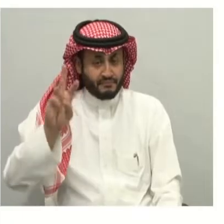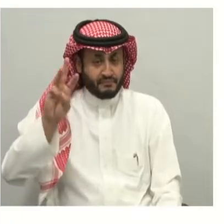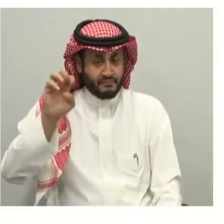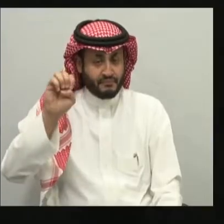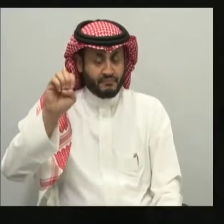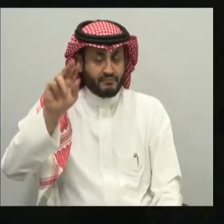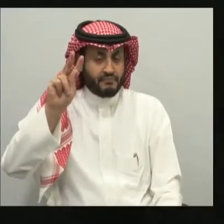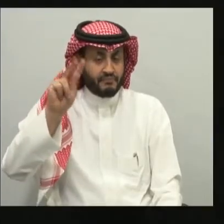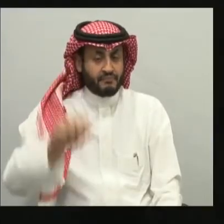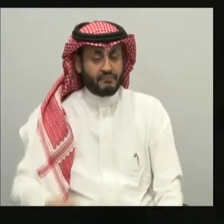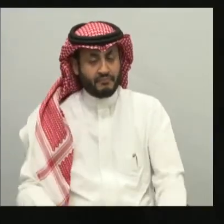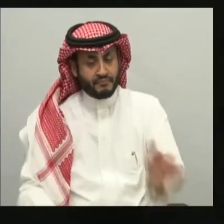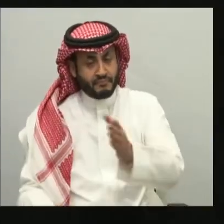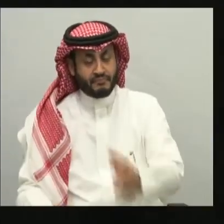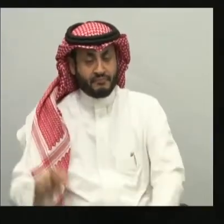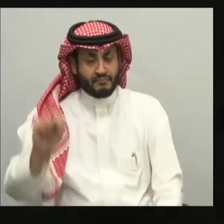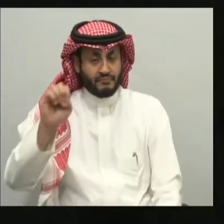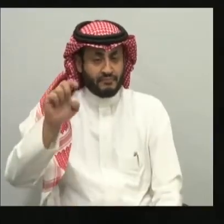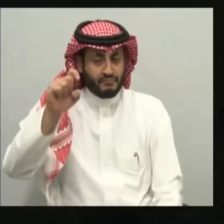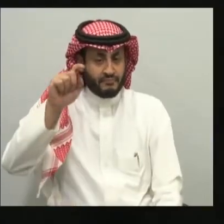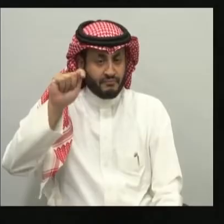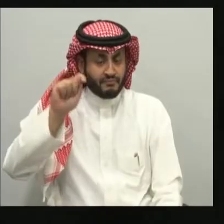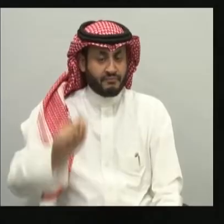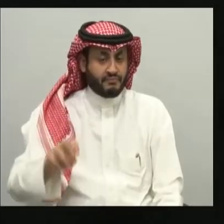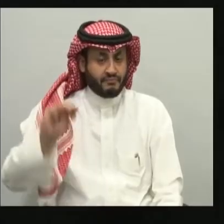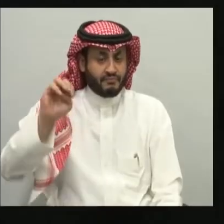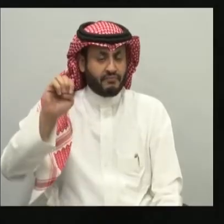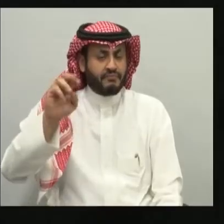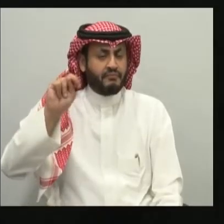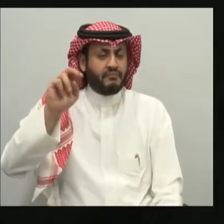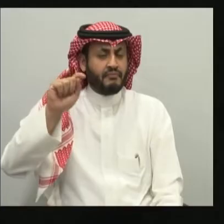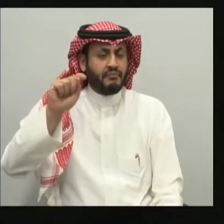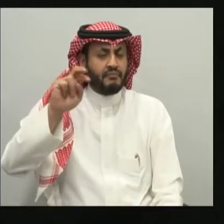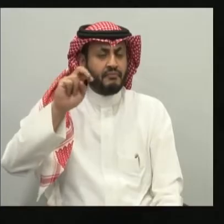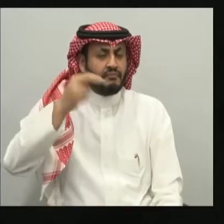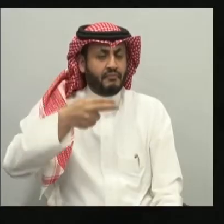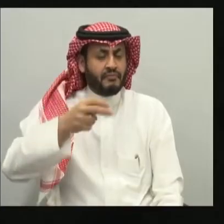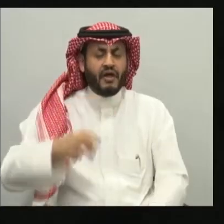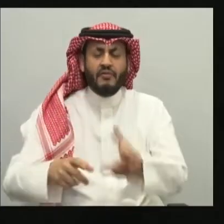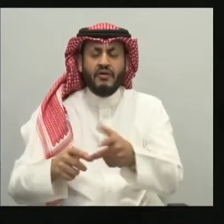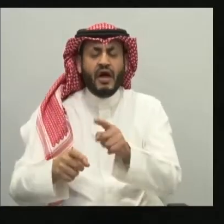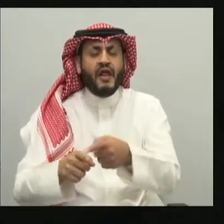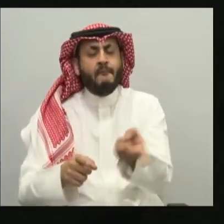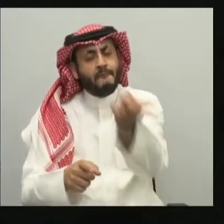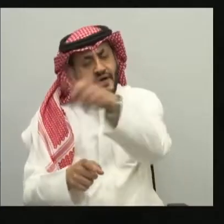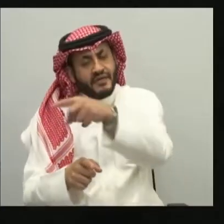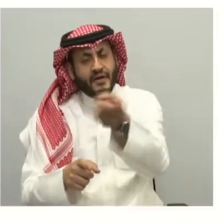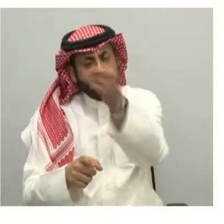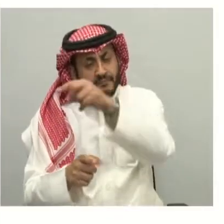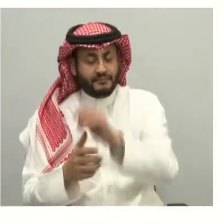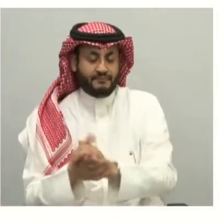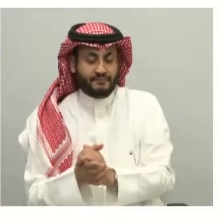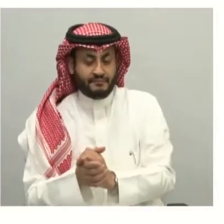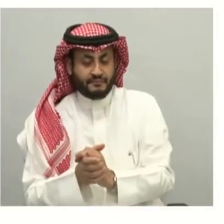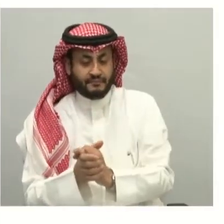words in a sentence, it means that I'm talking about something that will happen in the future. For example,